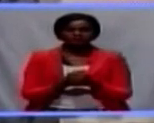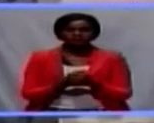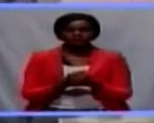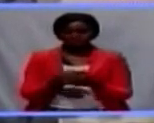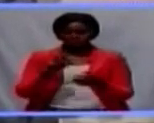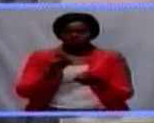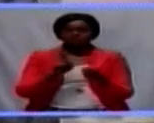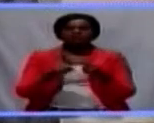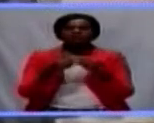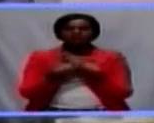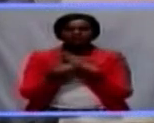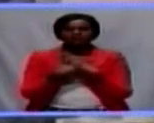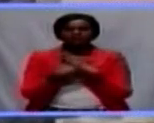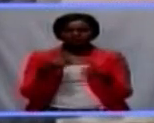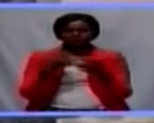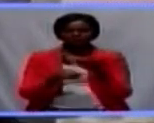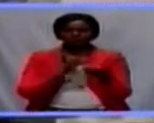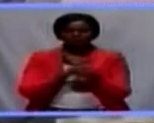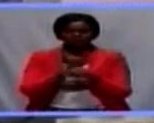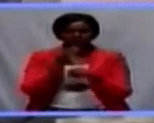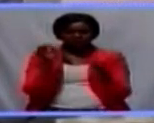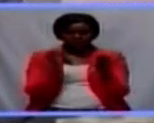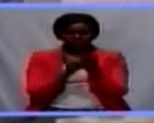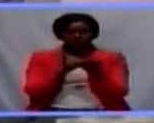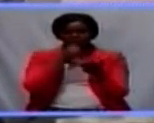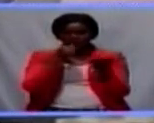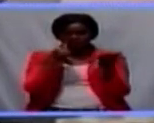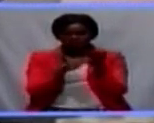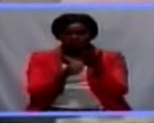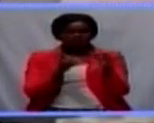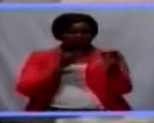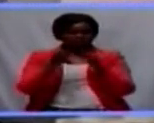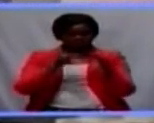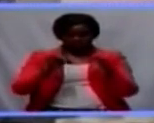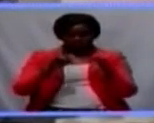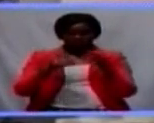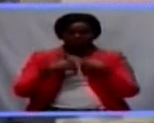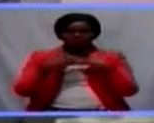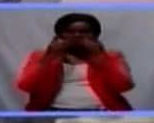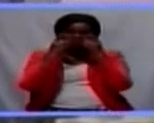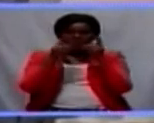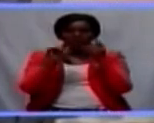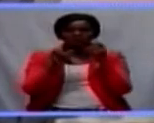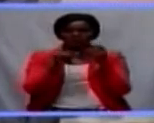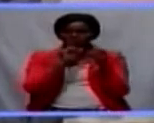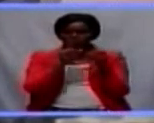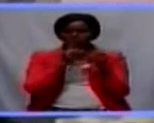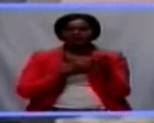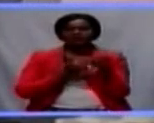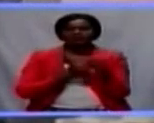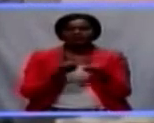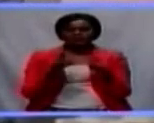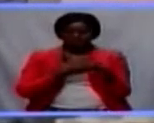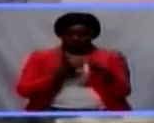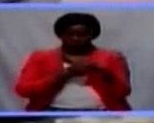put in that return. Once you have put in a return and a letter explaining that, yes, I've declared that I owe you so much, but I'm unable